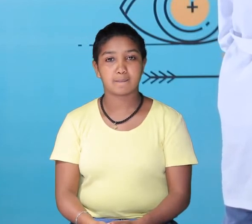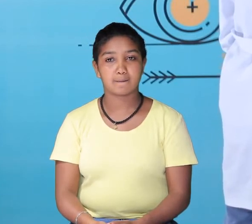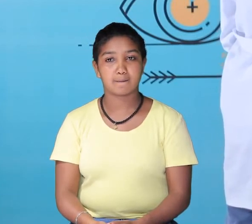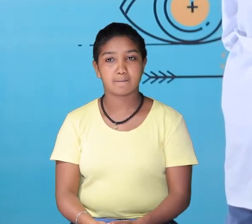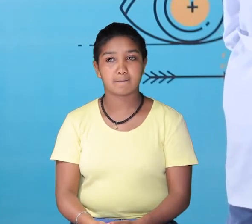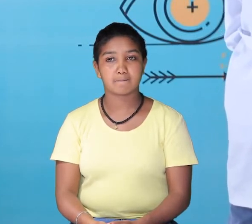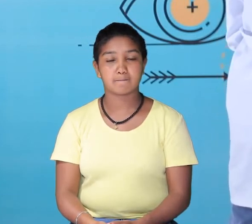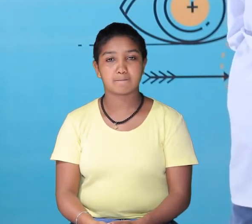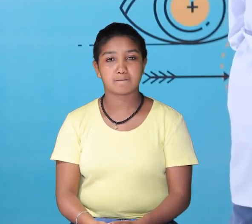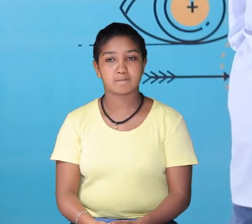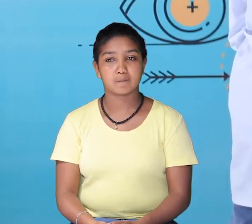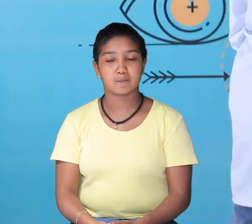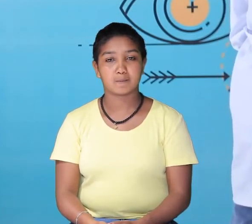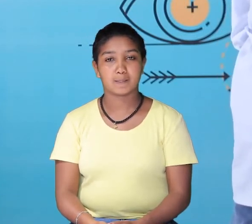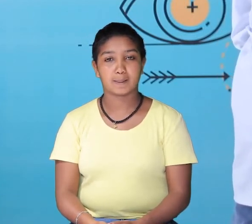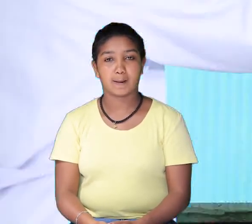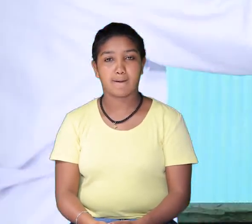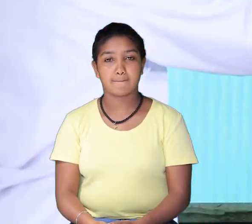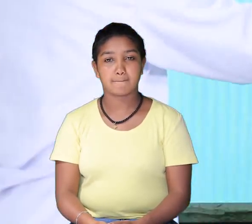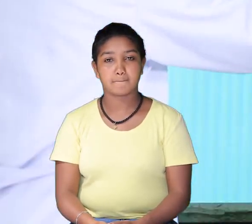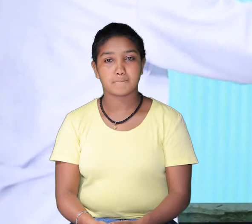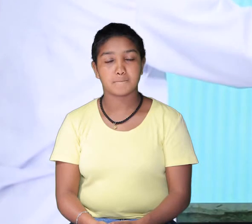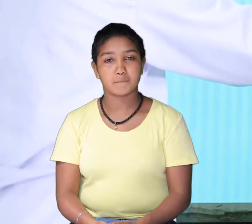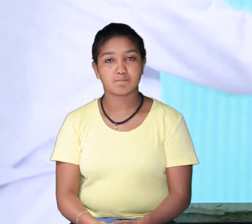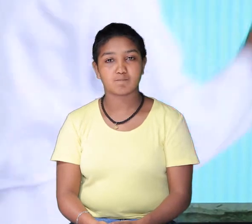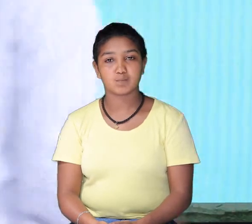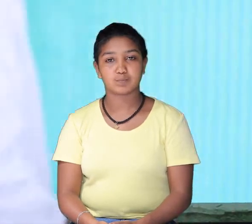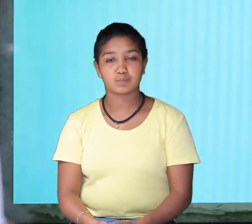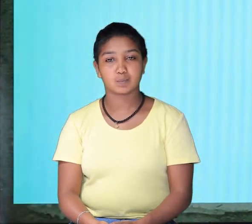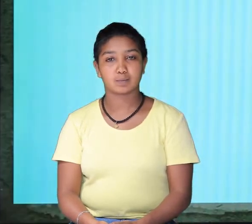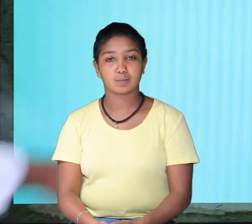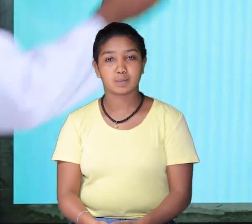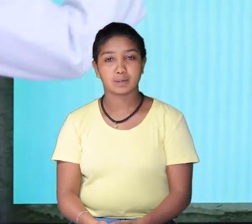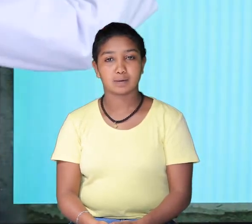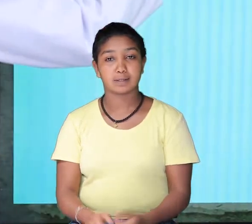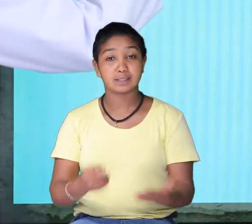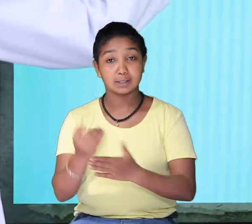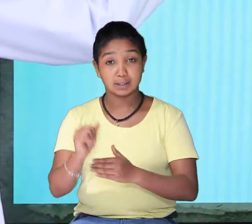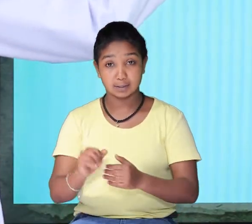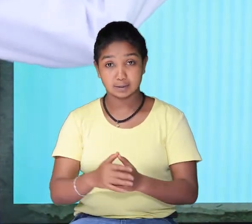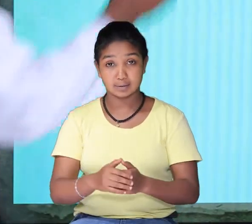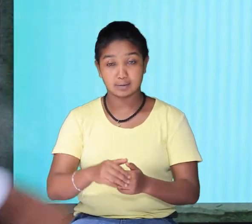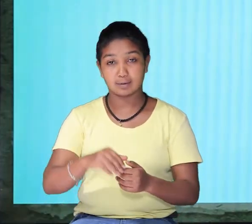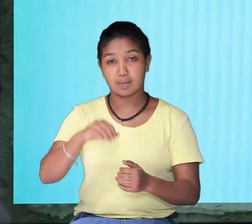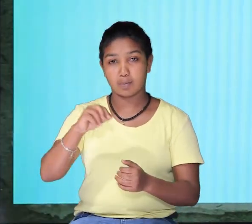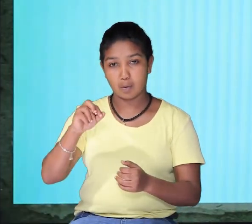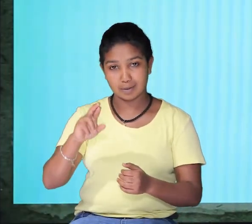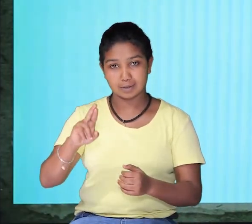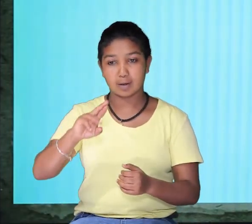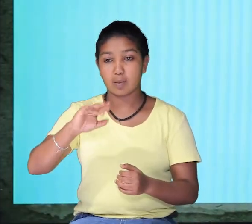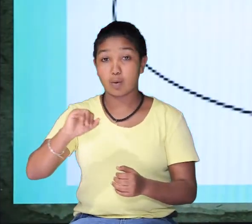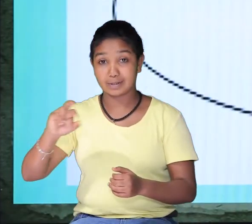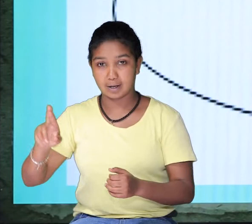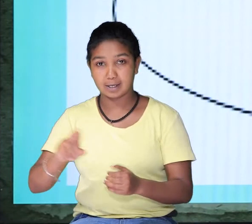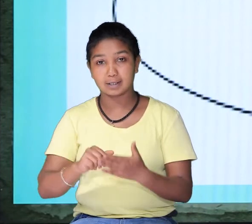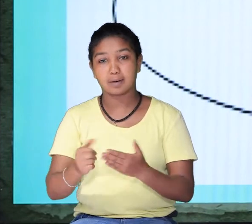1.5 in I plus 2.2 in the j. This is the moment arm. And we